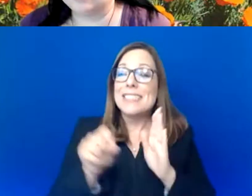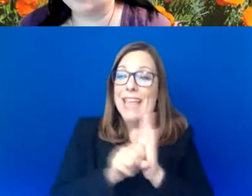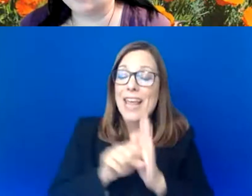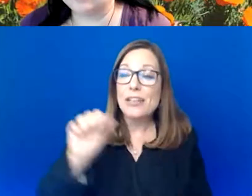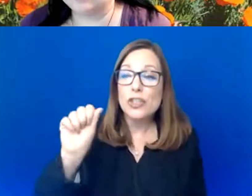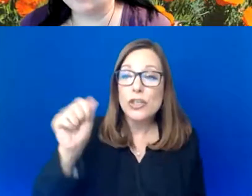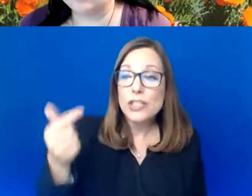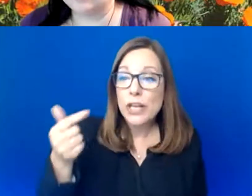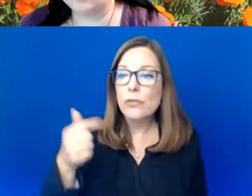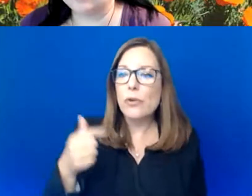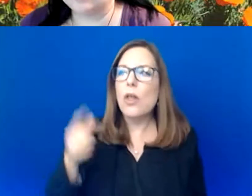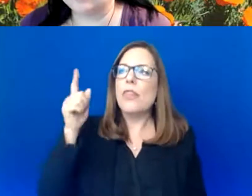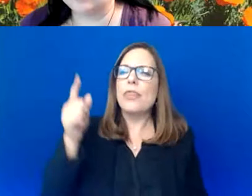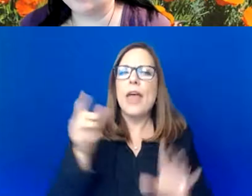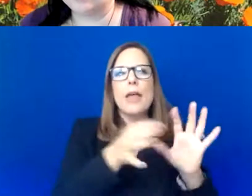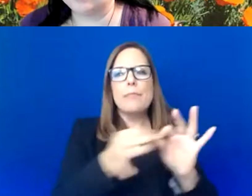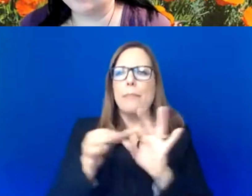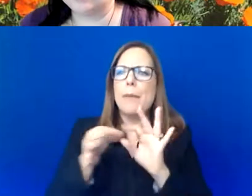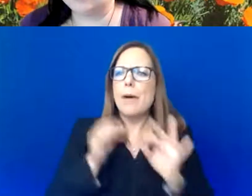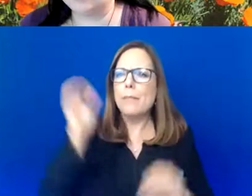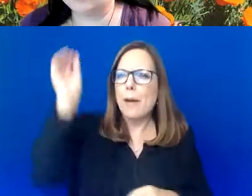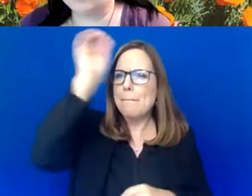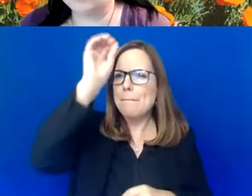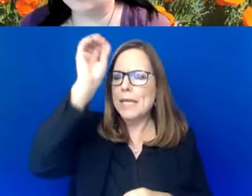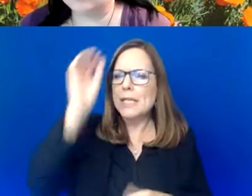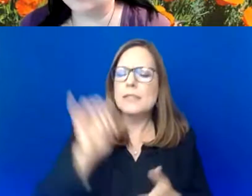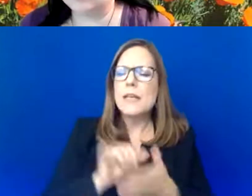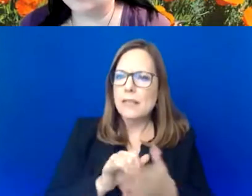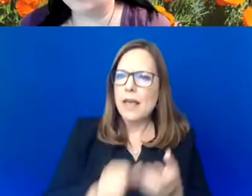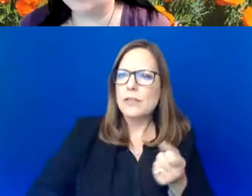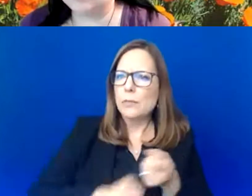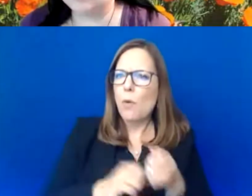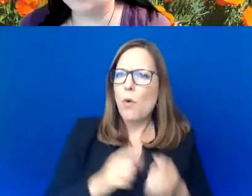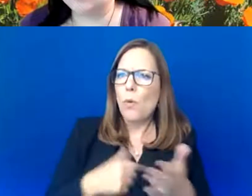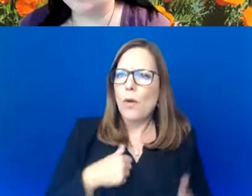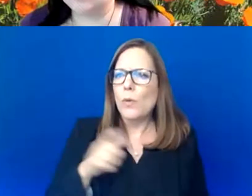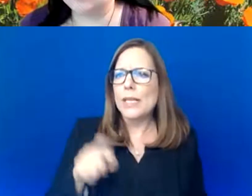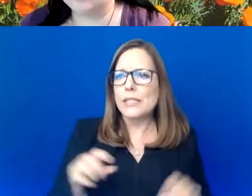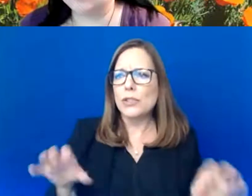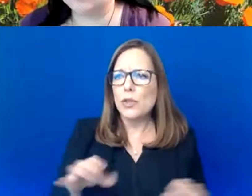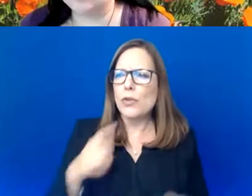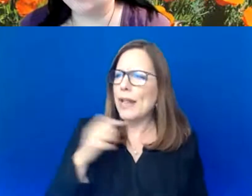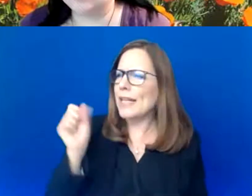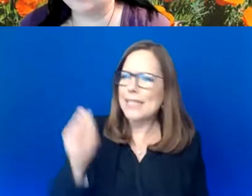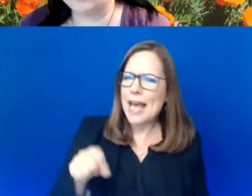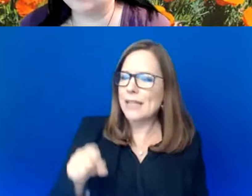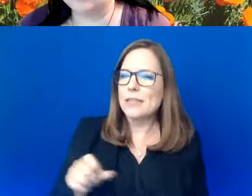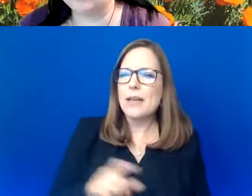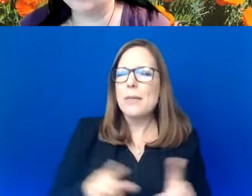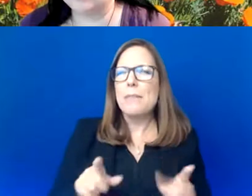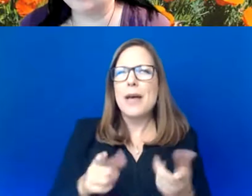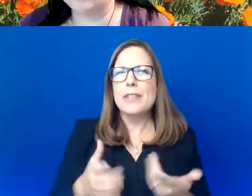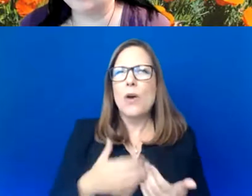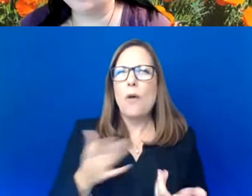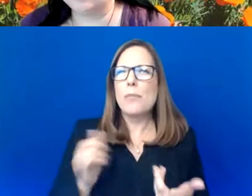get opinions that actually support the good work that we need done. Many times it's almost a self-limitation